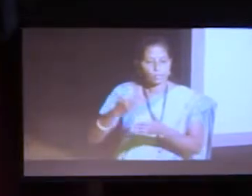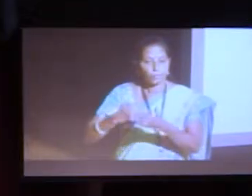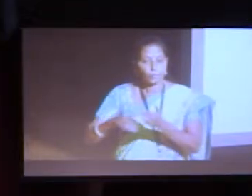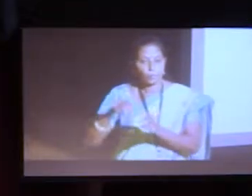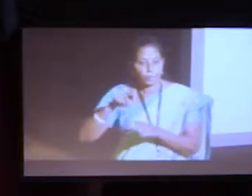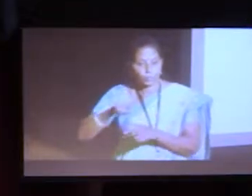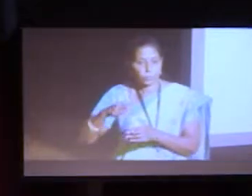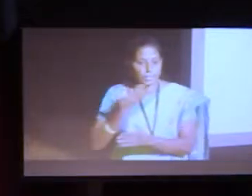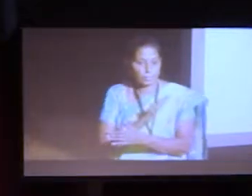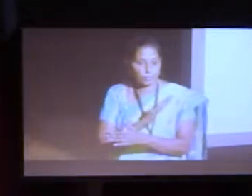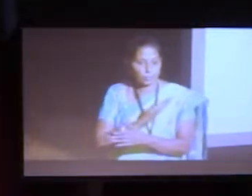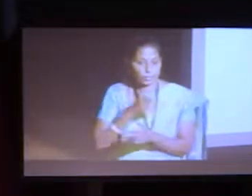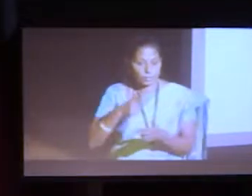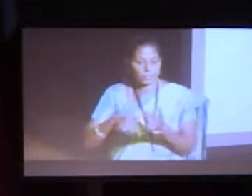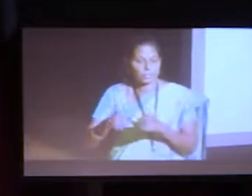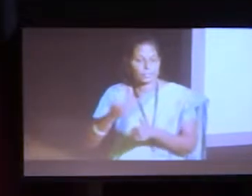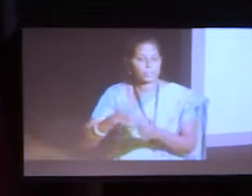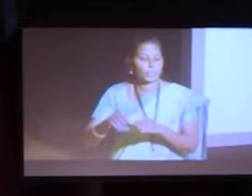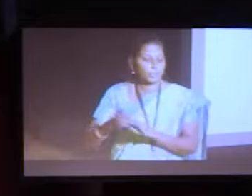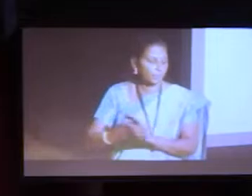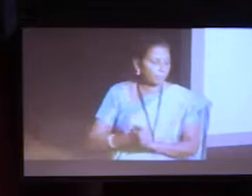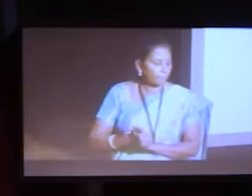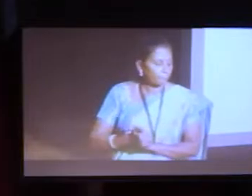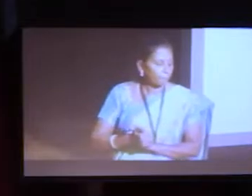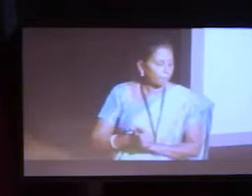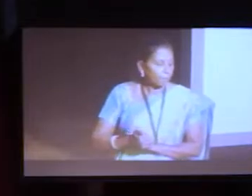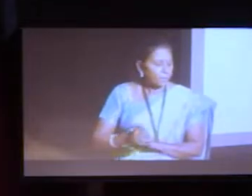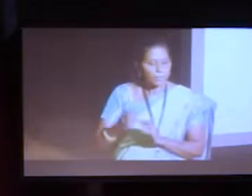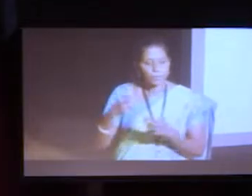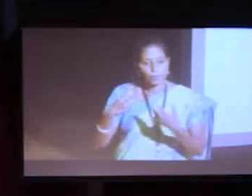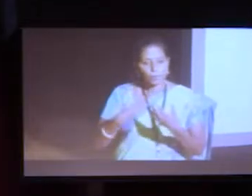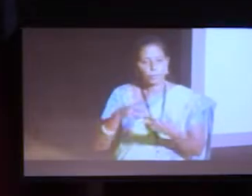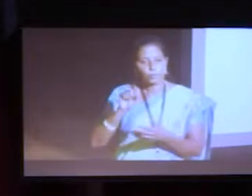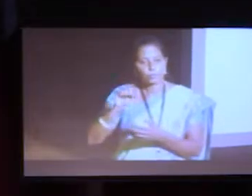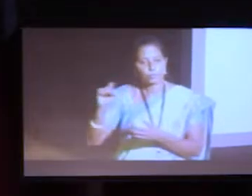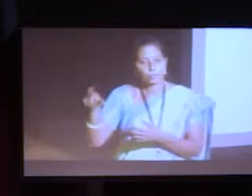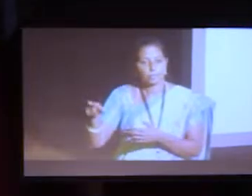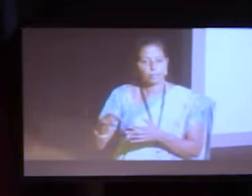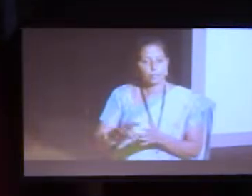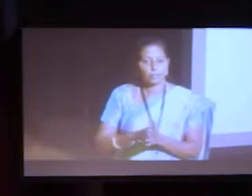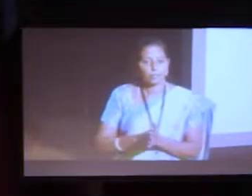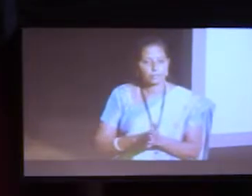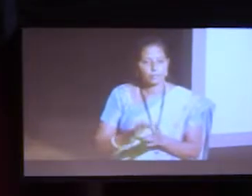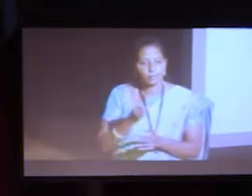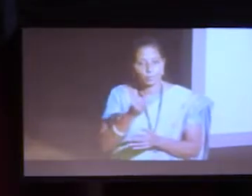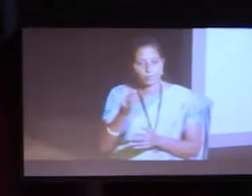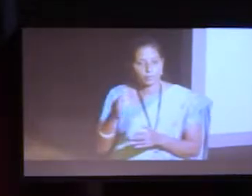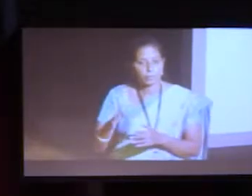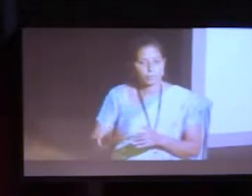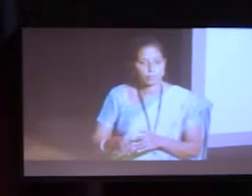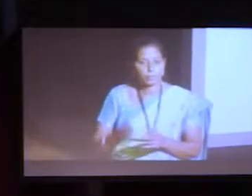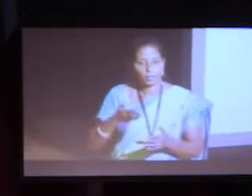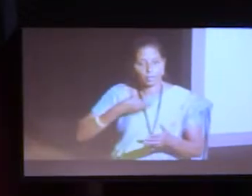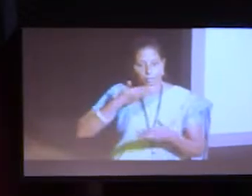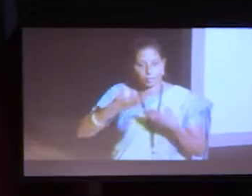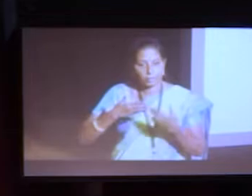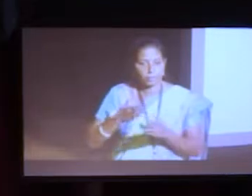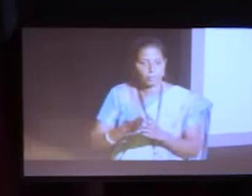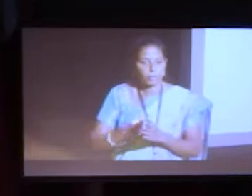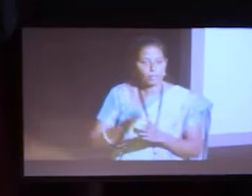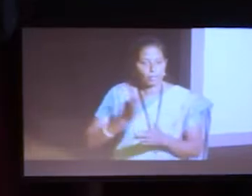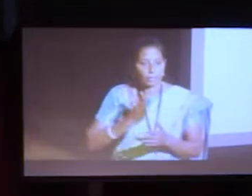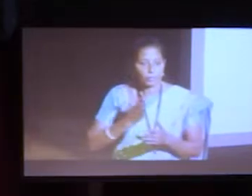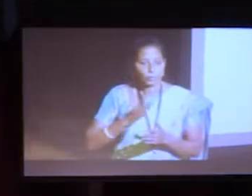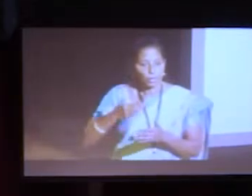and services as a result. Some of the latest magic in Windows 11, like